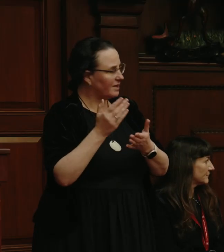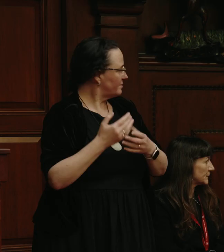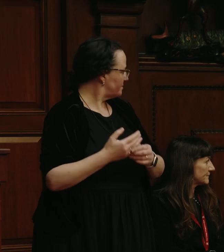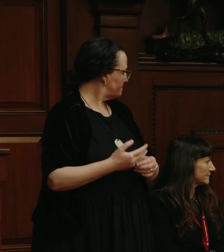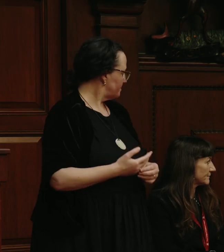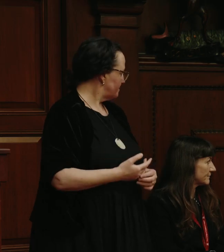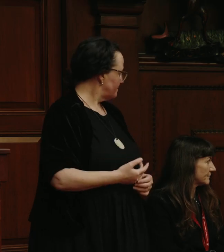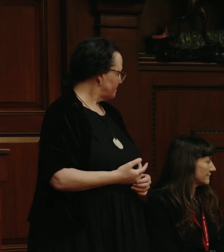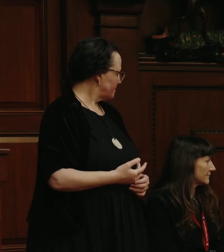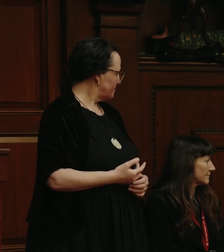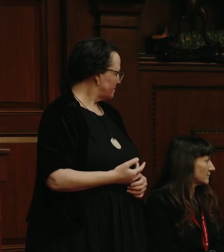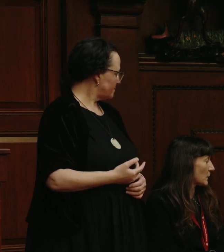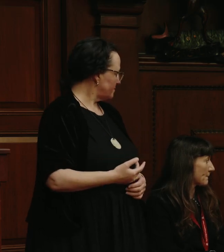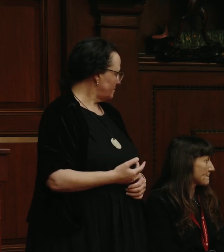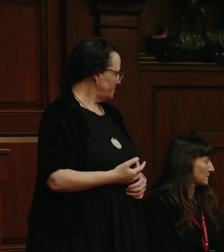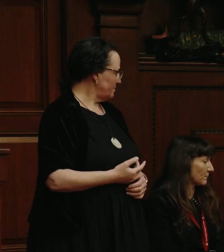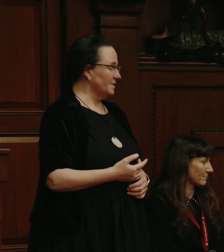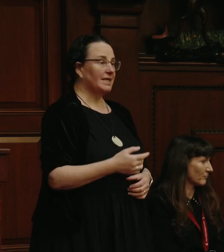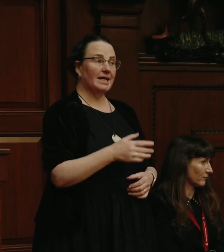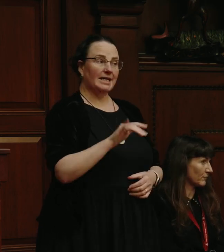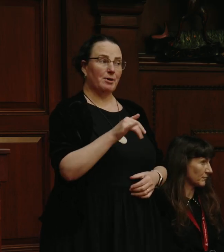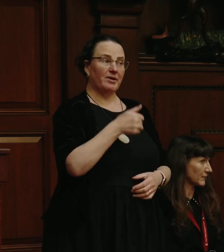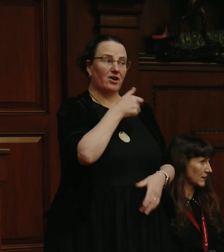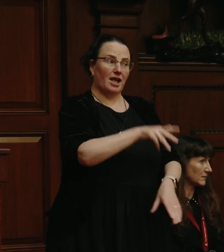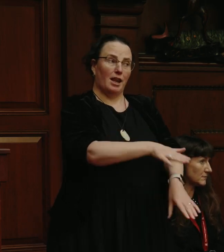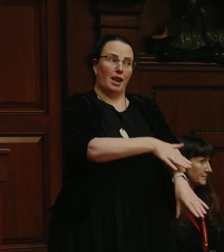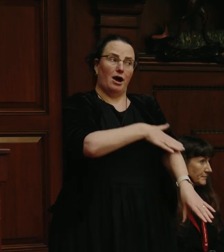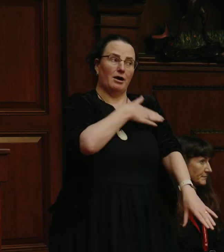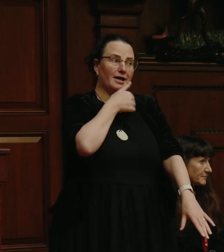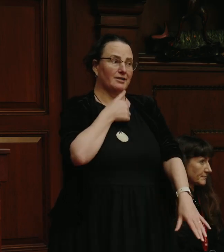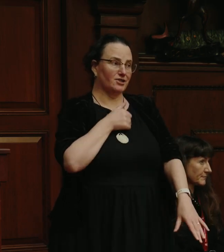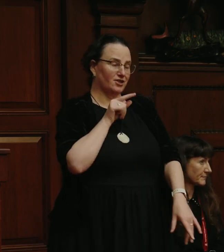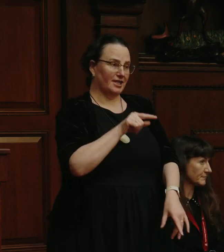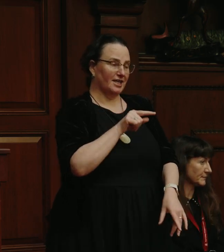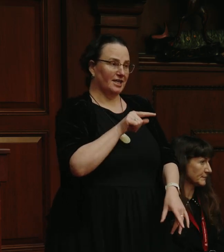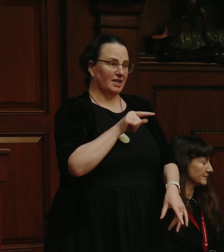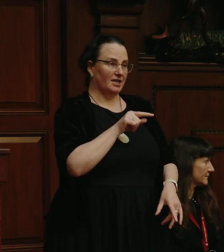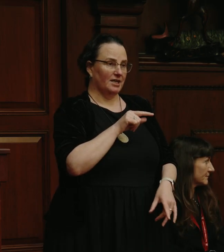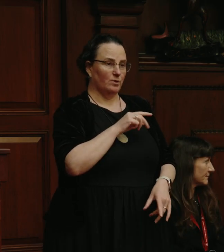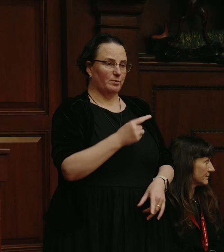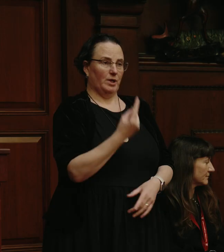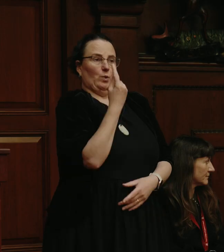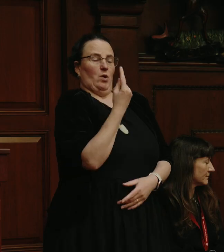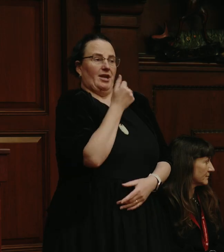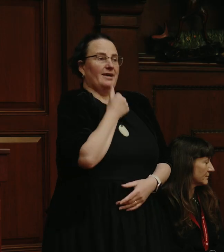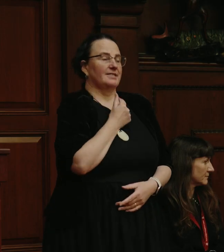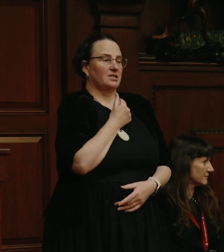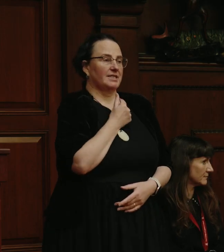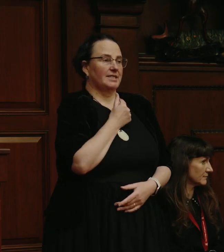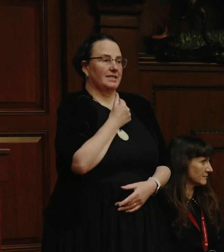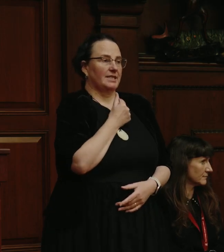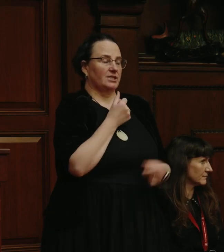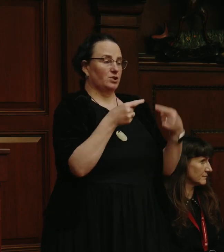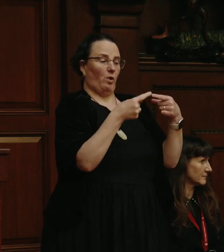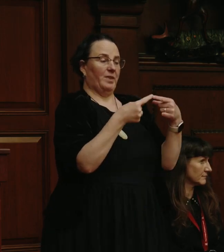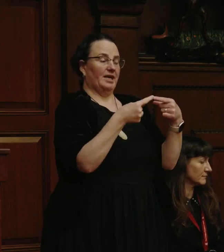So that's probably a very long answer to that, and it wouldn't be one single thing. It's likely